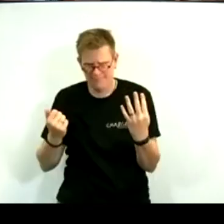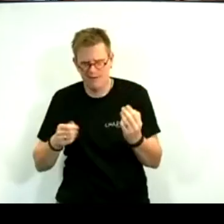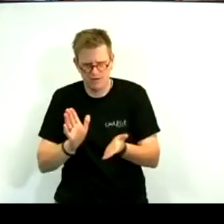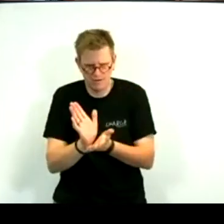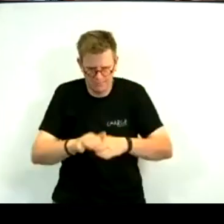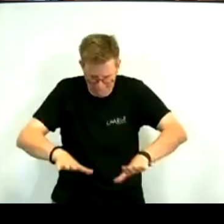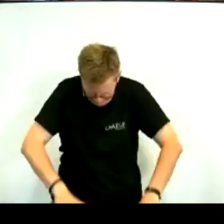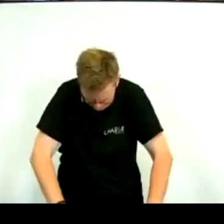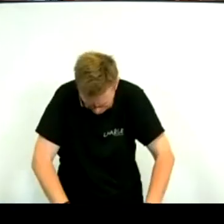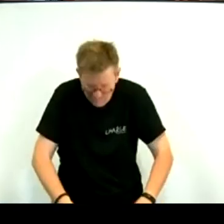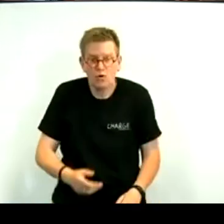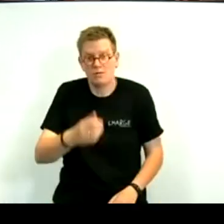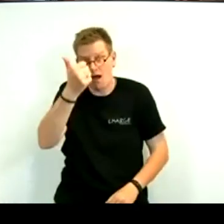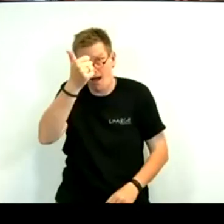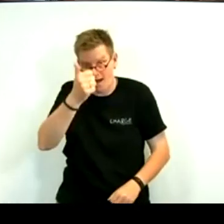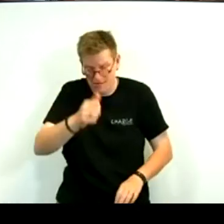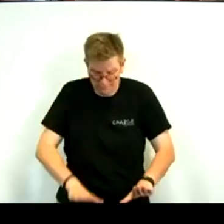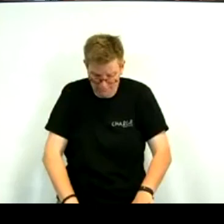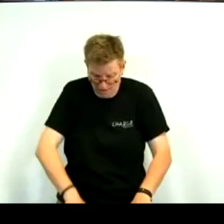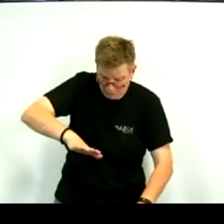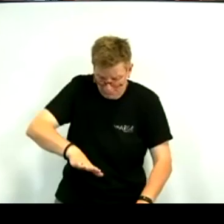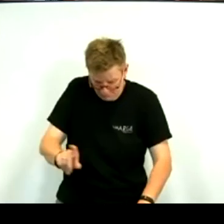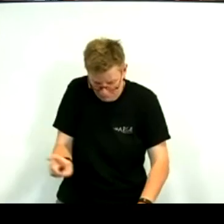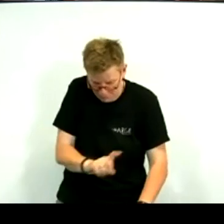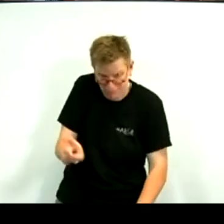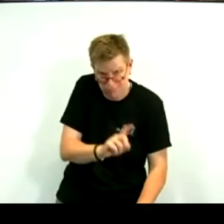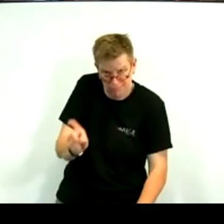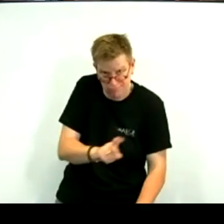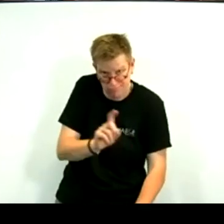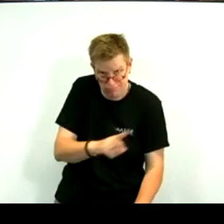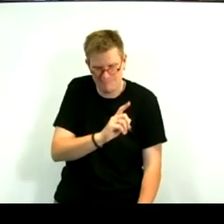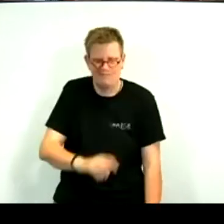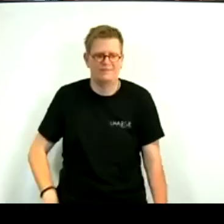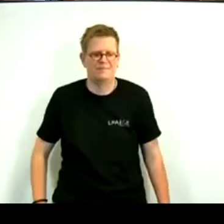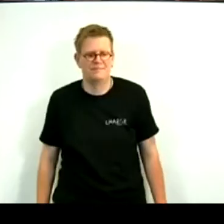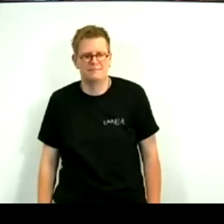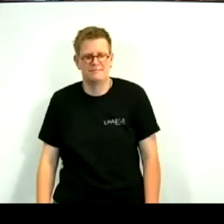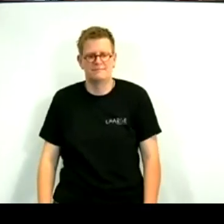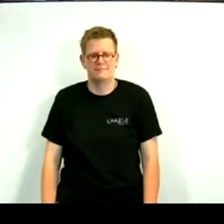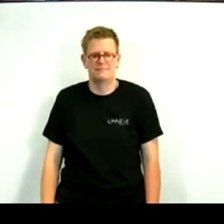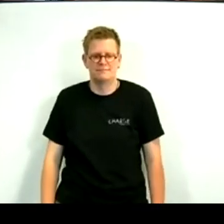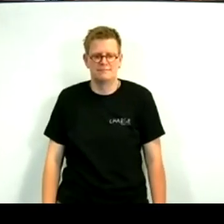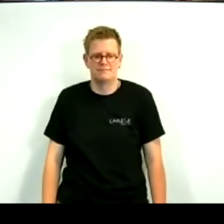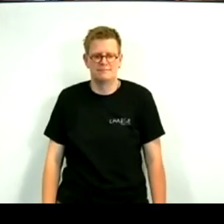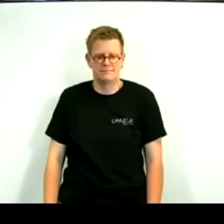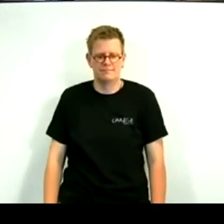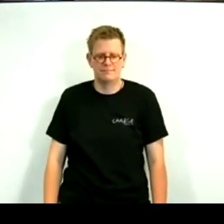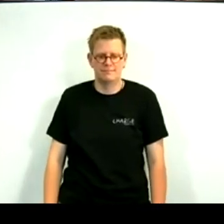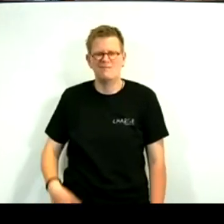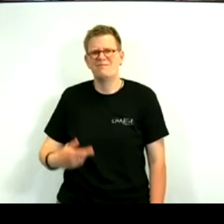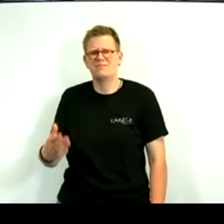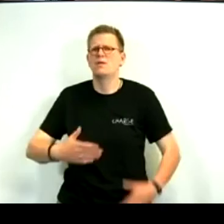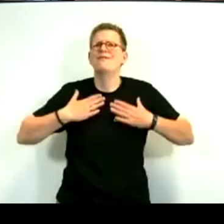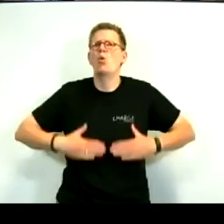the touch screen. And then the next picture, if your upper body is weak, if you have weak hands, arms